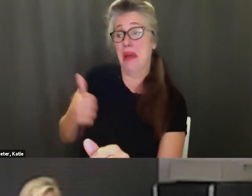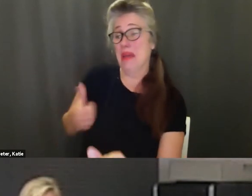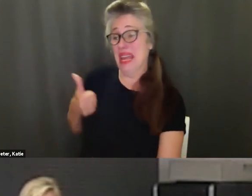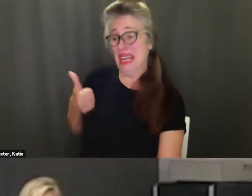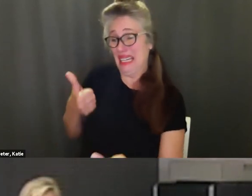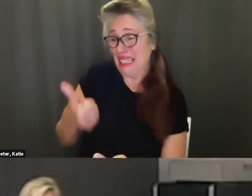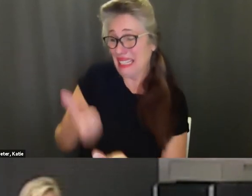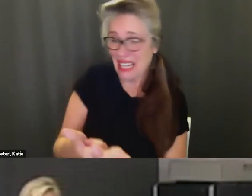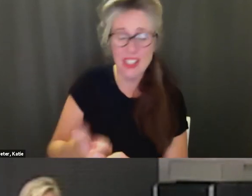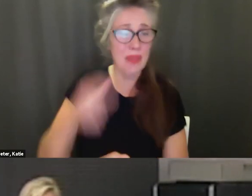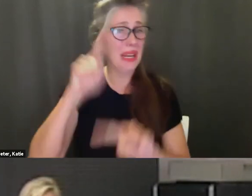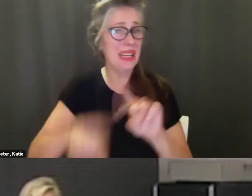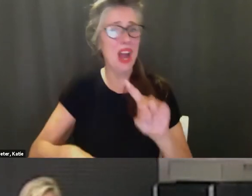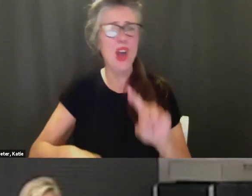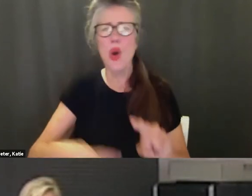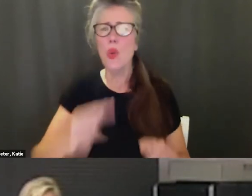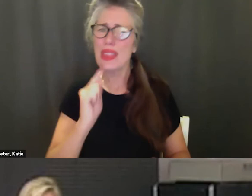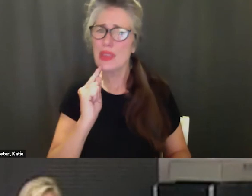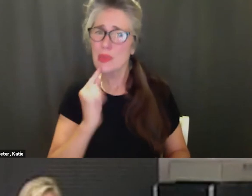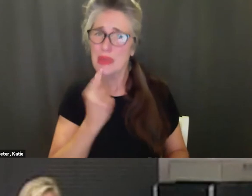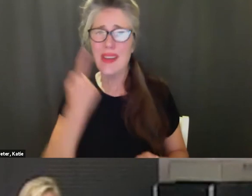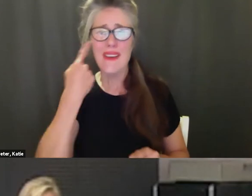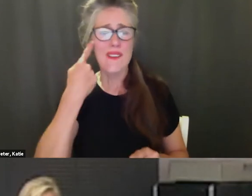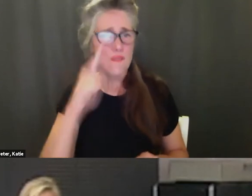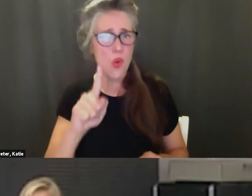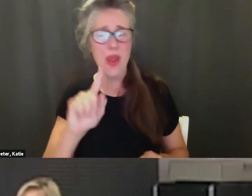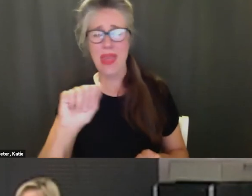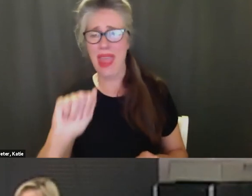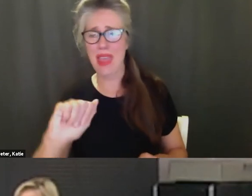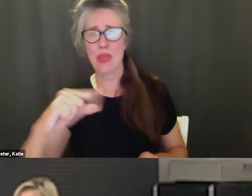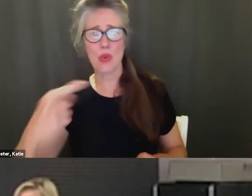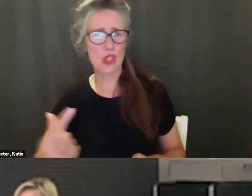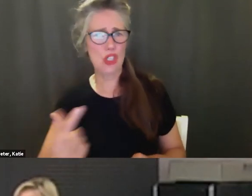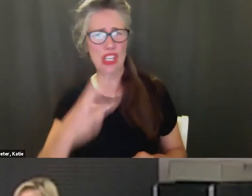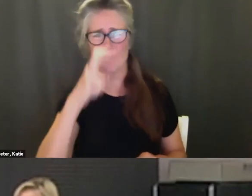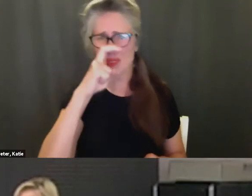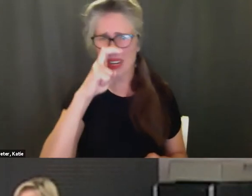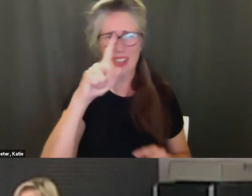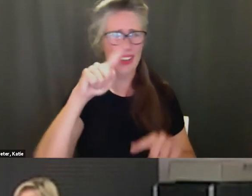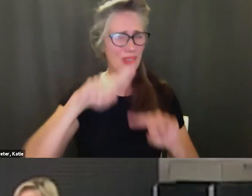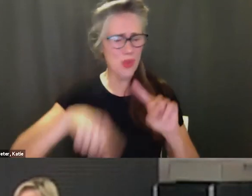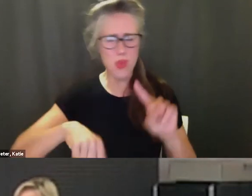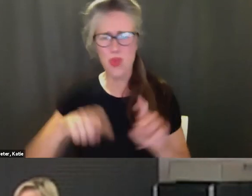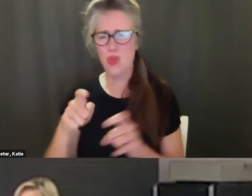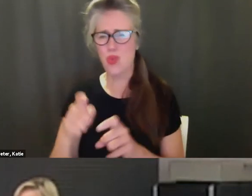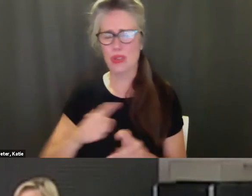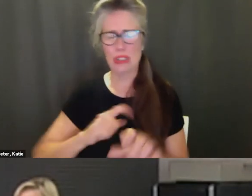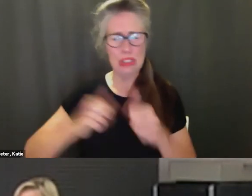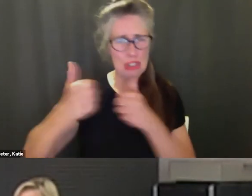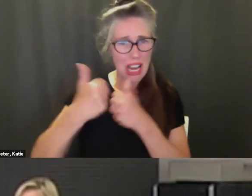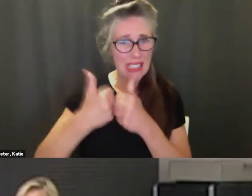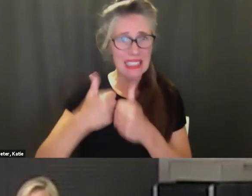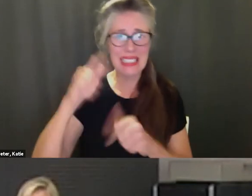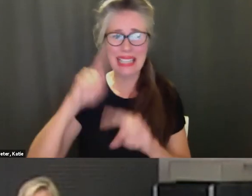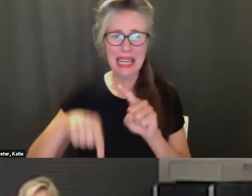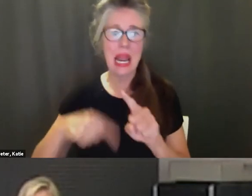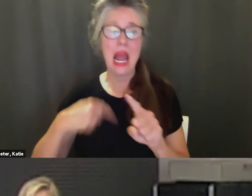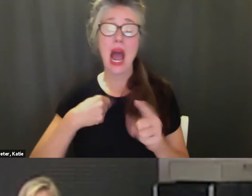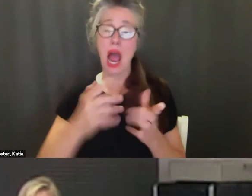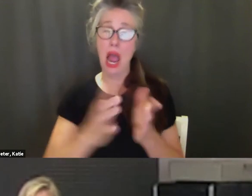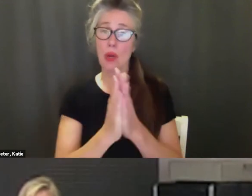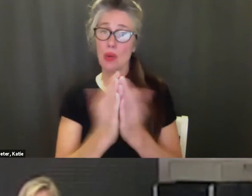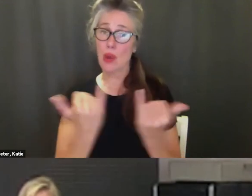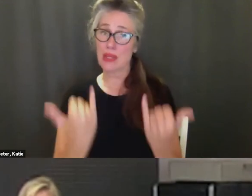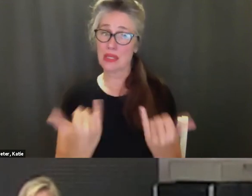with the rigor of the A through G requirements. So what I am requesting this evening is that